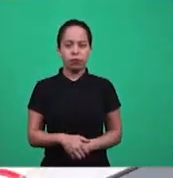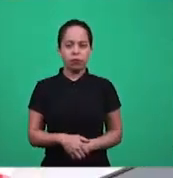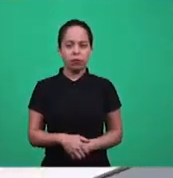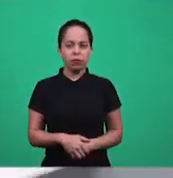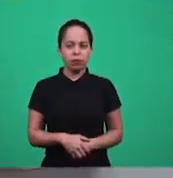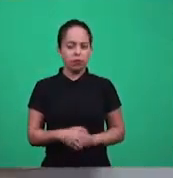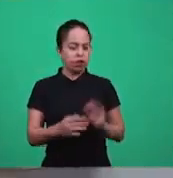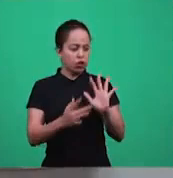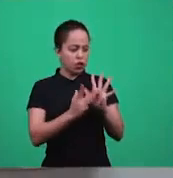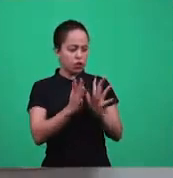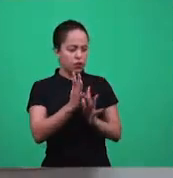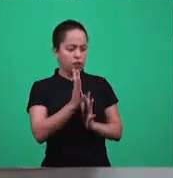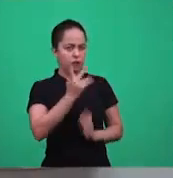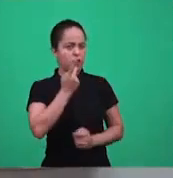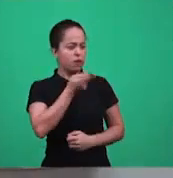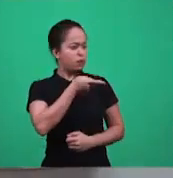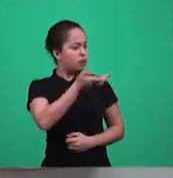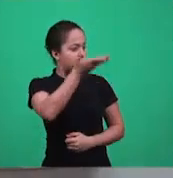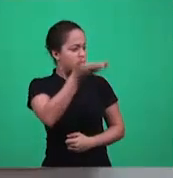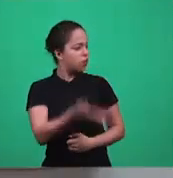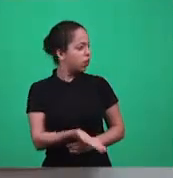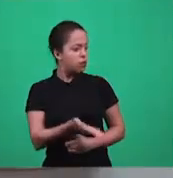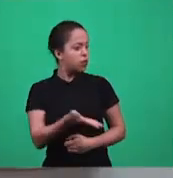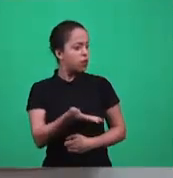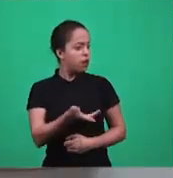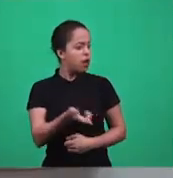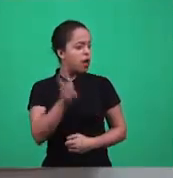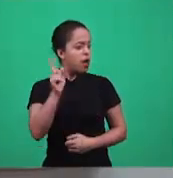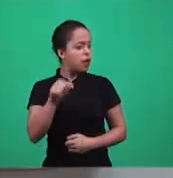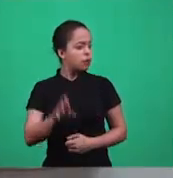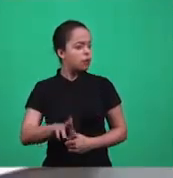You must be thinking, you're from God. You're a man of God.